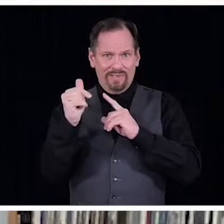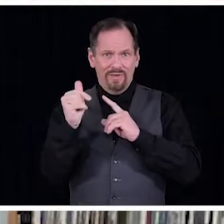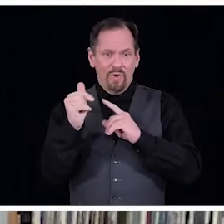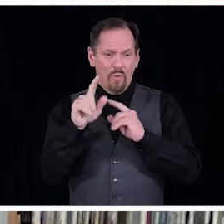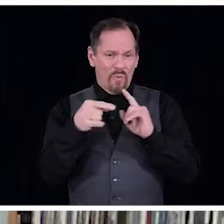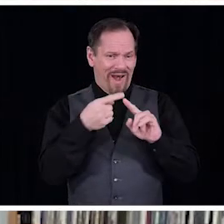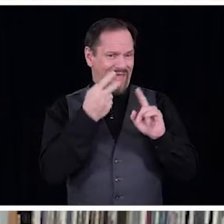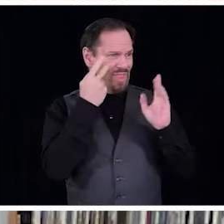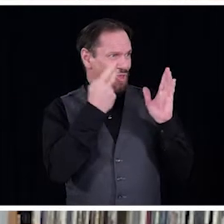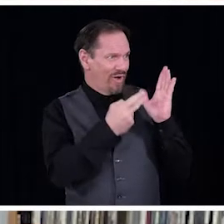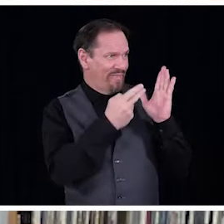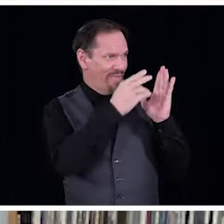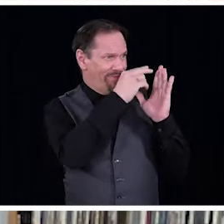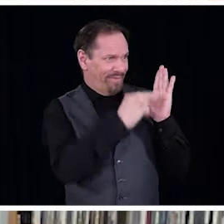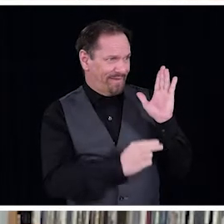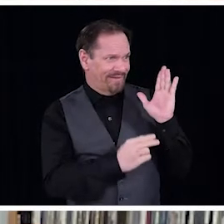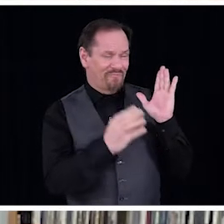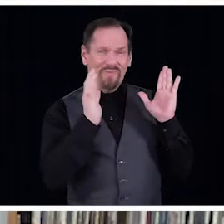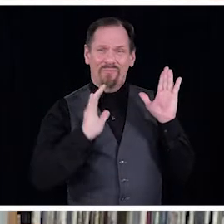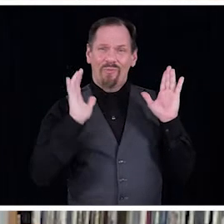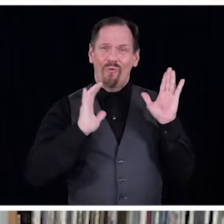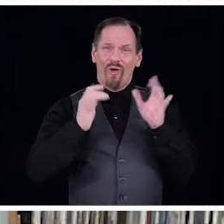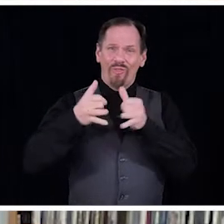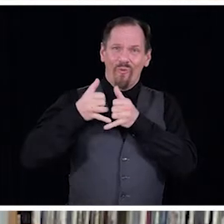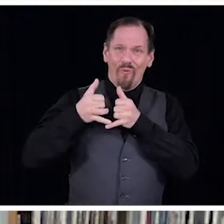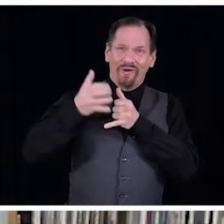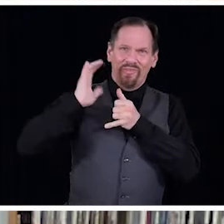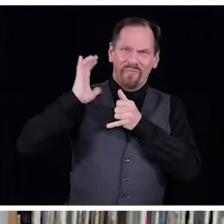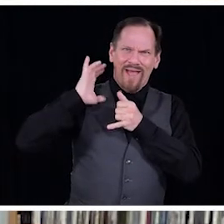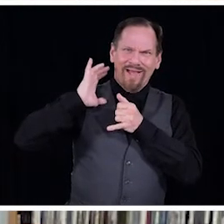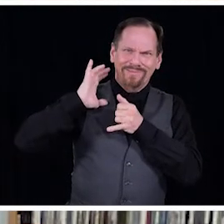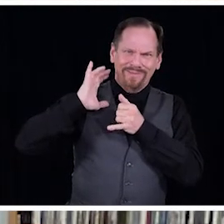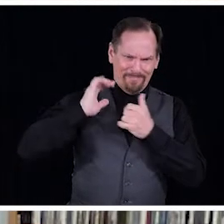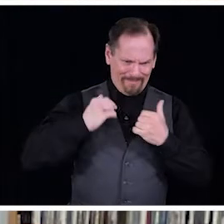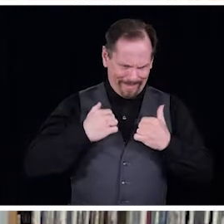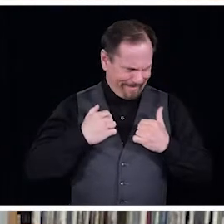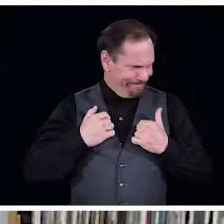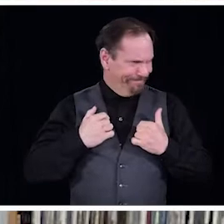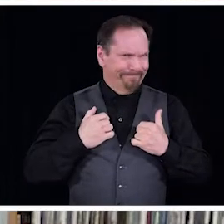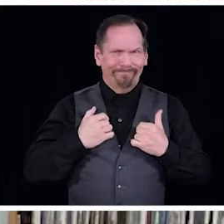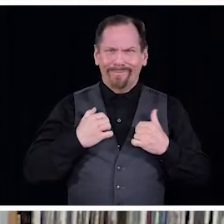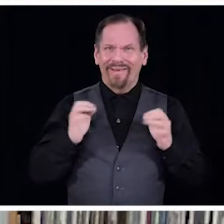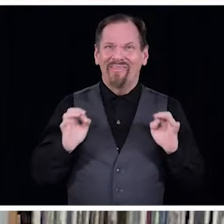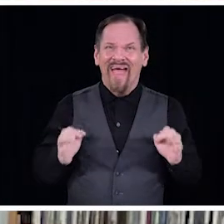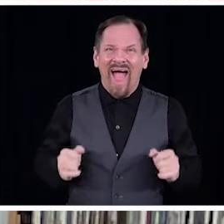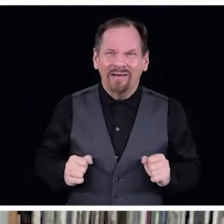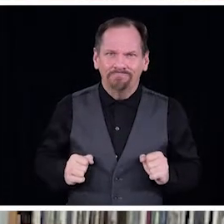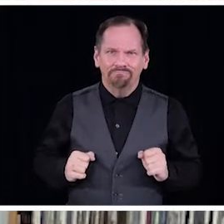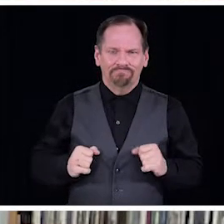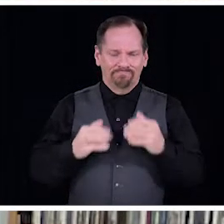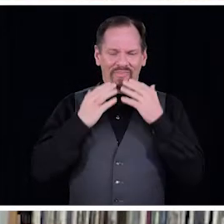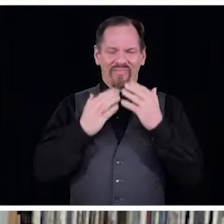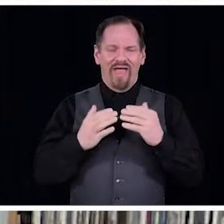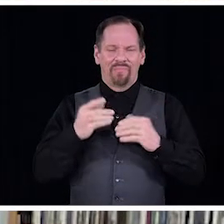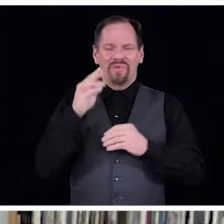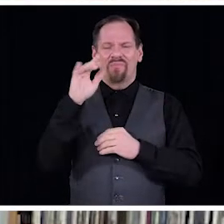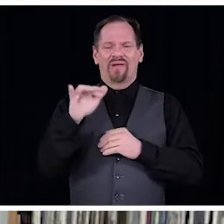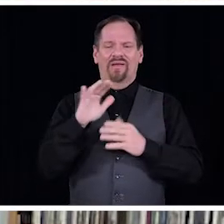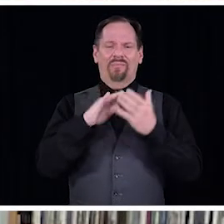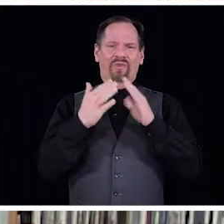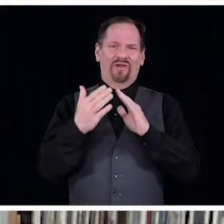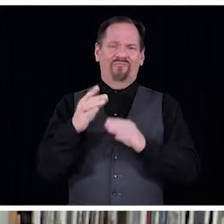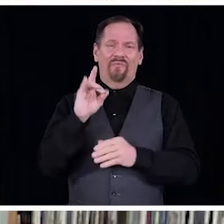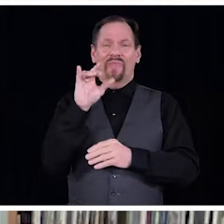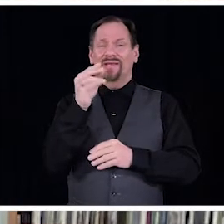of previous recipients. All I can do is to thank the entire Peabody community from Dean Bronstein on down and hope that I can